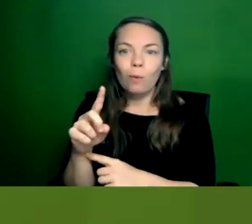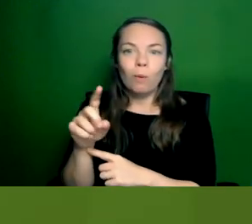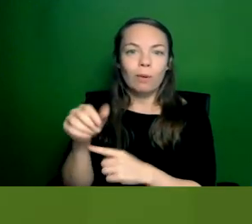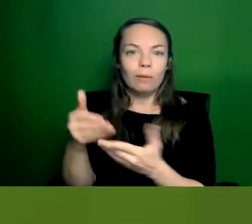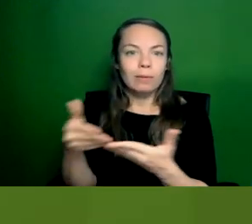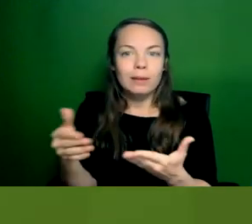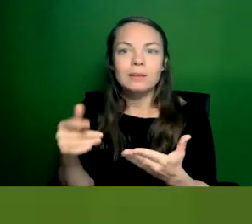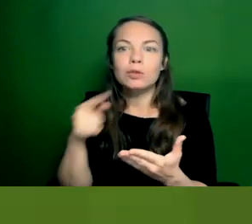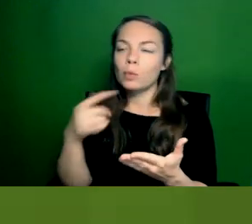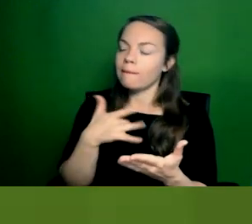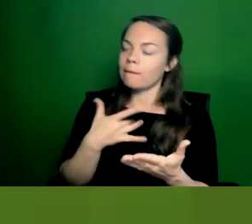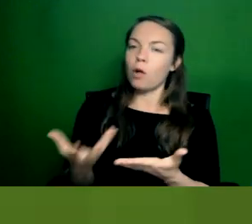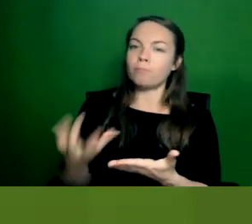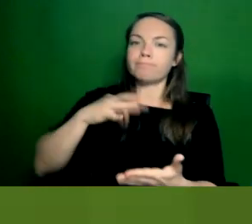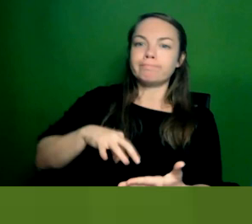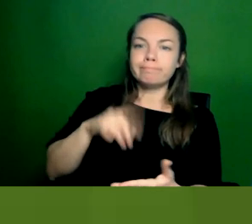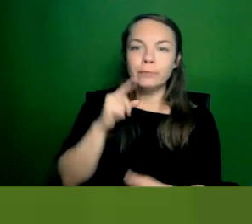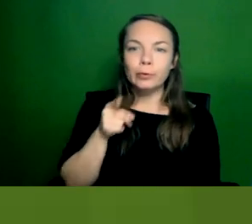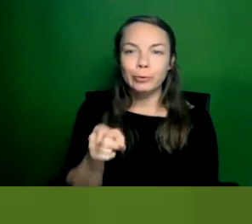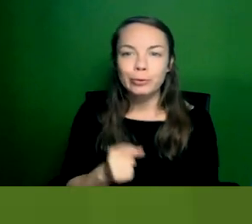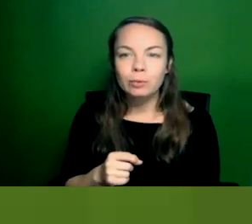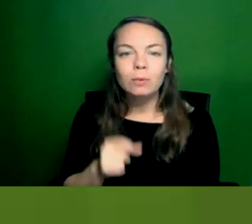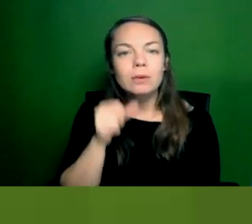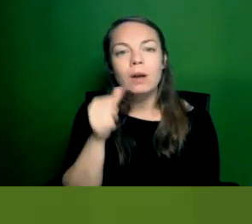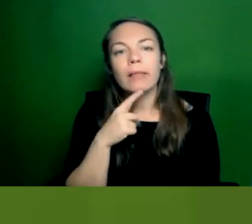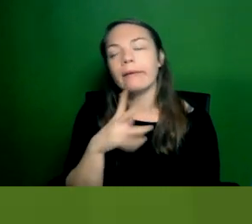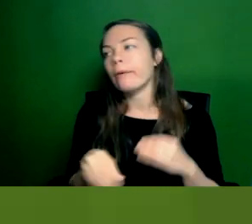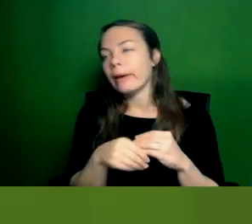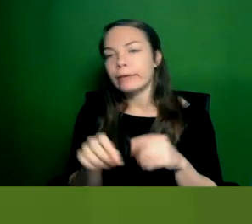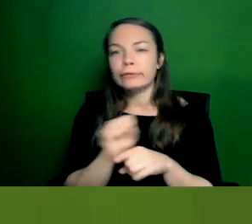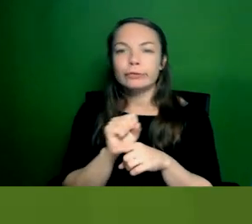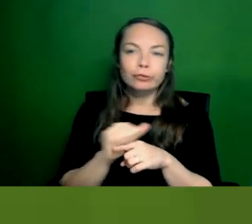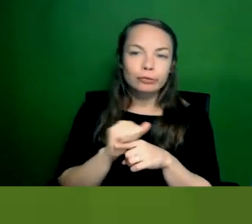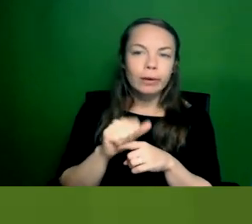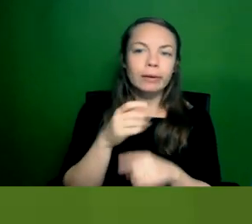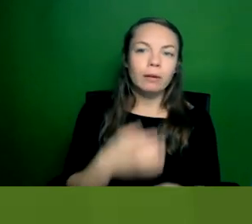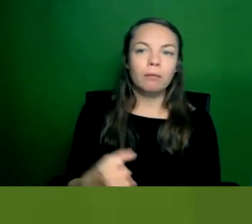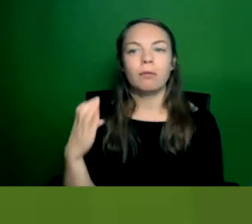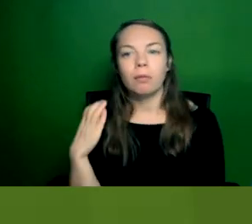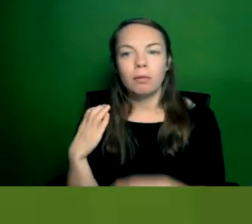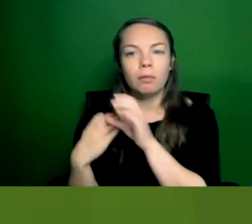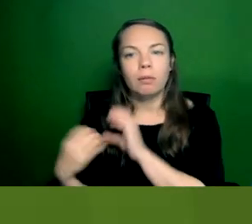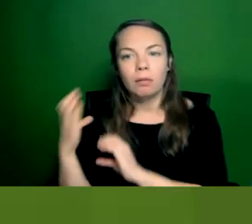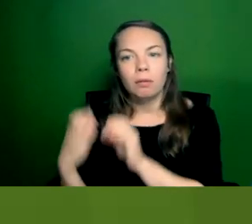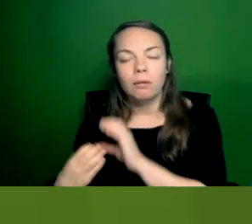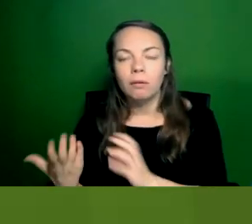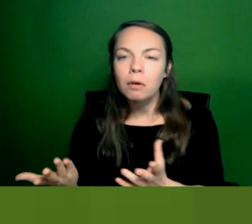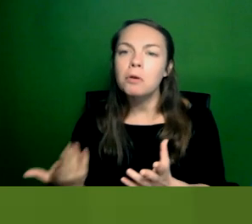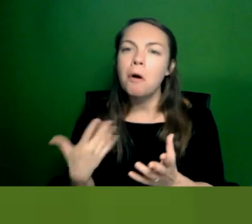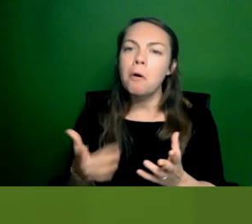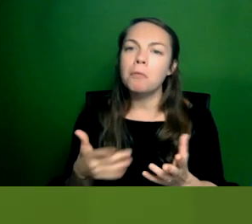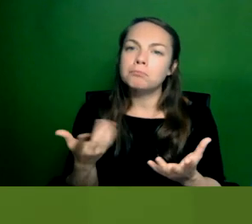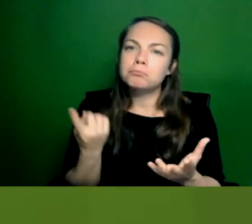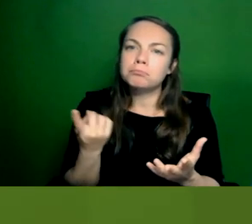can be worthwhile for you. And it's not just an extra training that's being lumped onto what you already have in your day-to-day life. So I